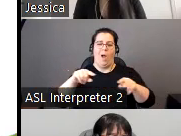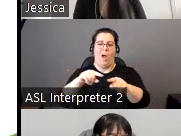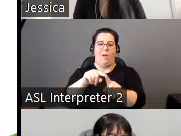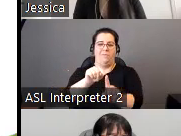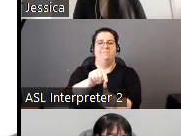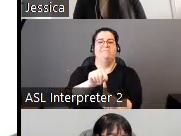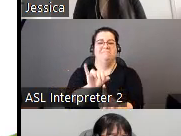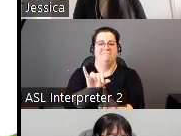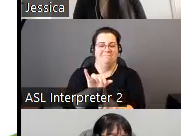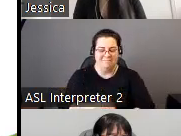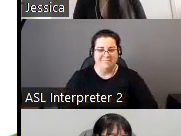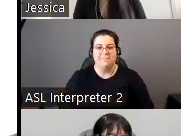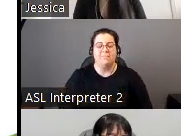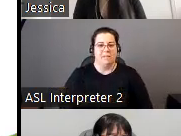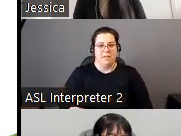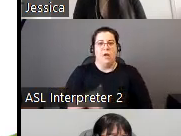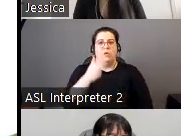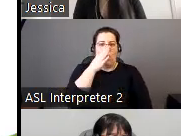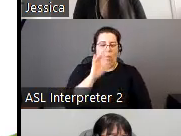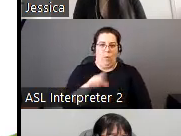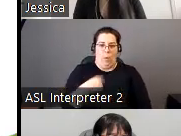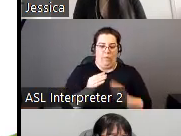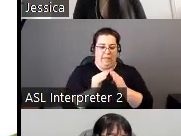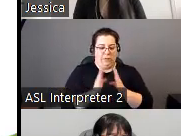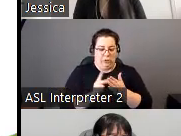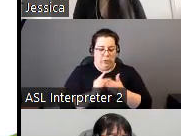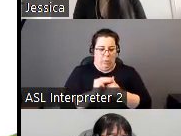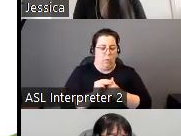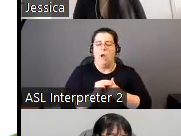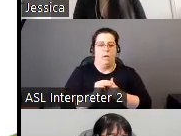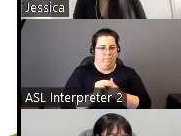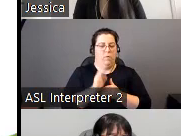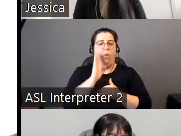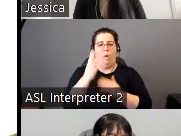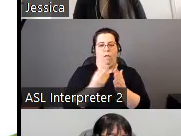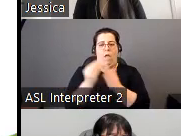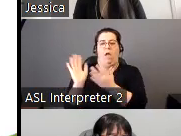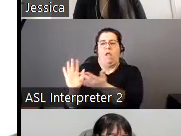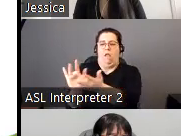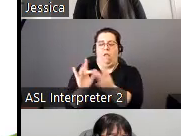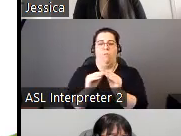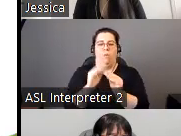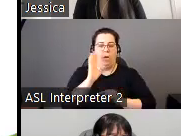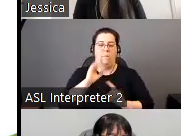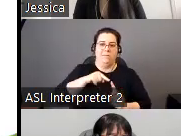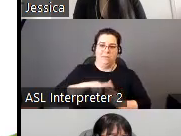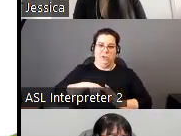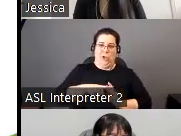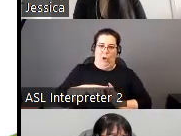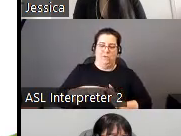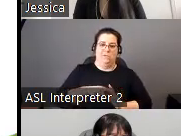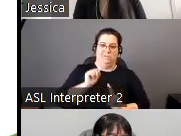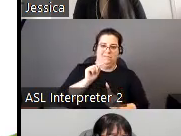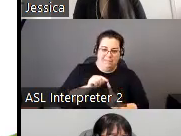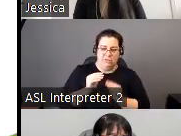beyond the sector of sheltering programs. But this was one that we thought could be a wonderful way to get started, and